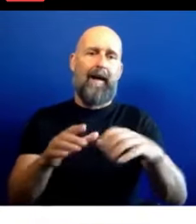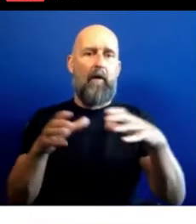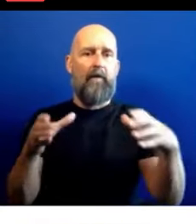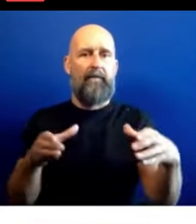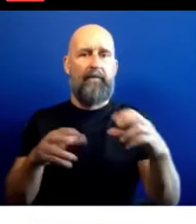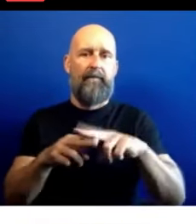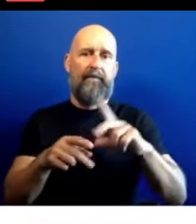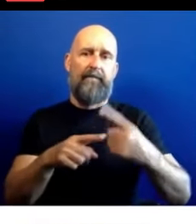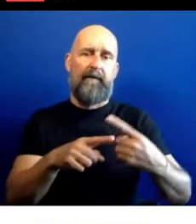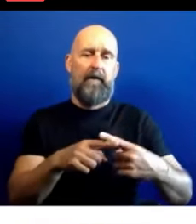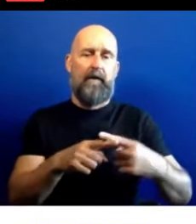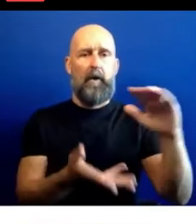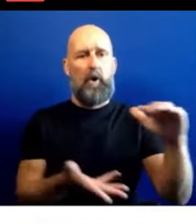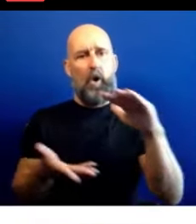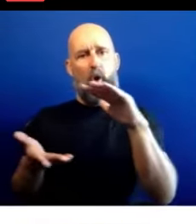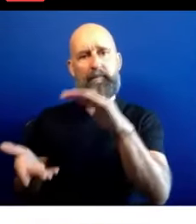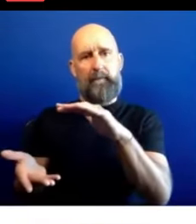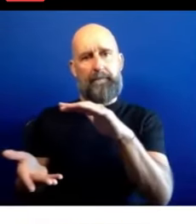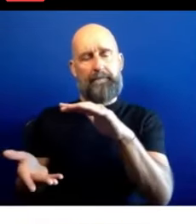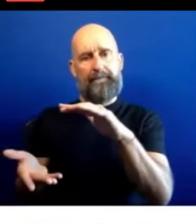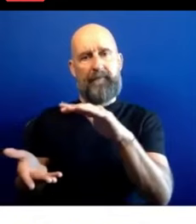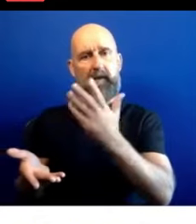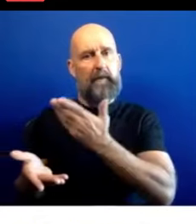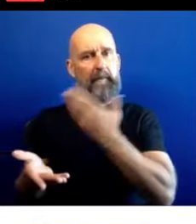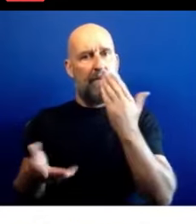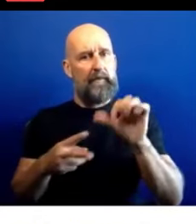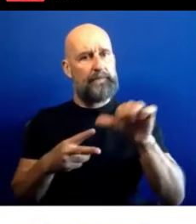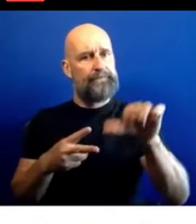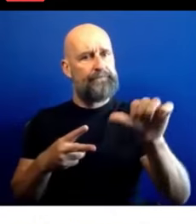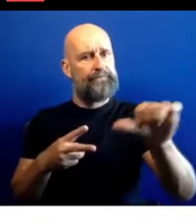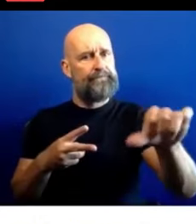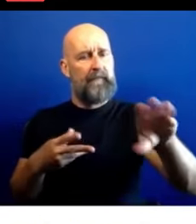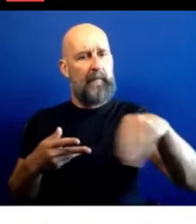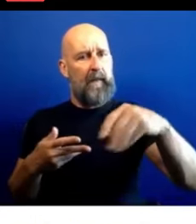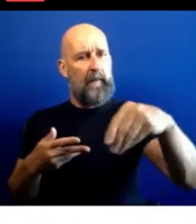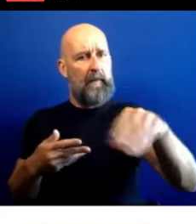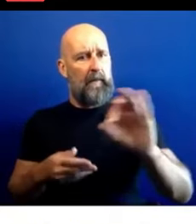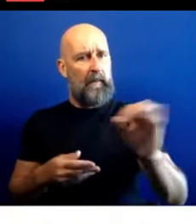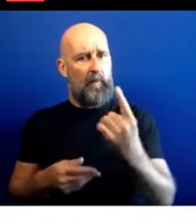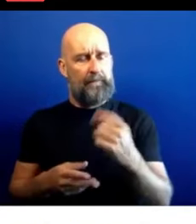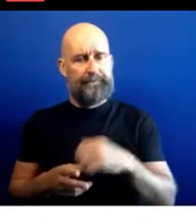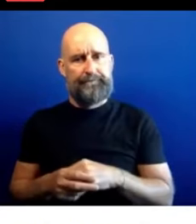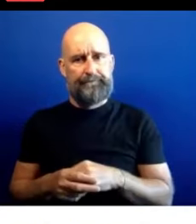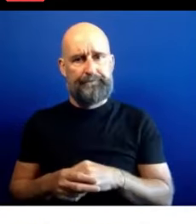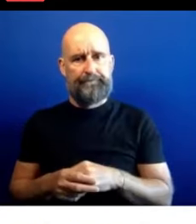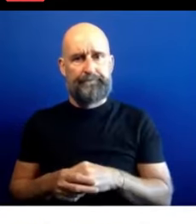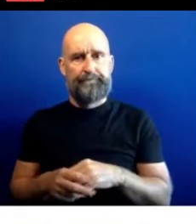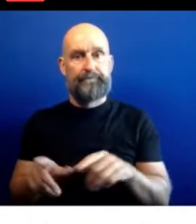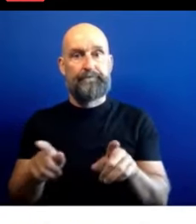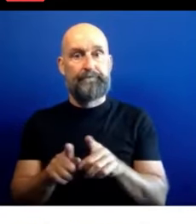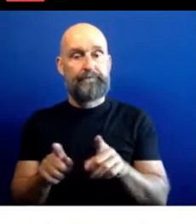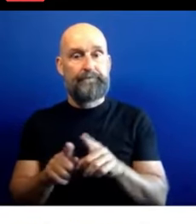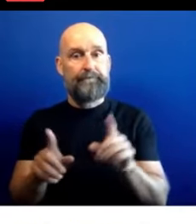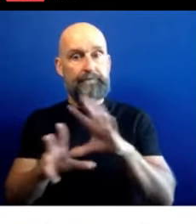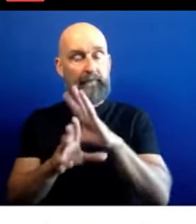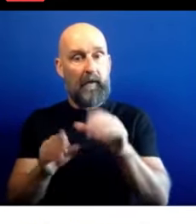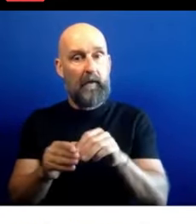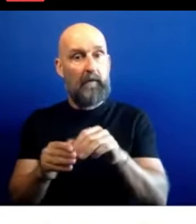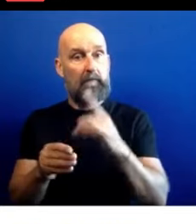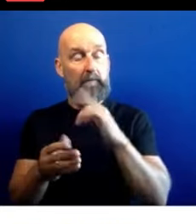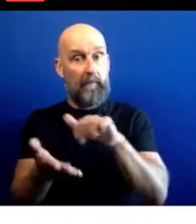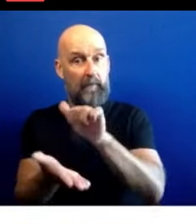it's a lump sum payment with no further royalties. They're also required to sign over all their intellectual property rights,